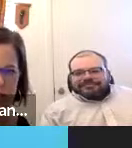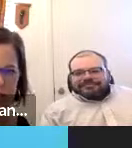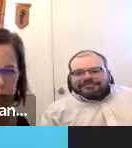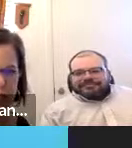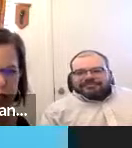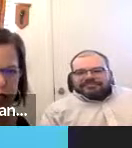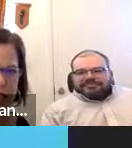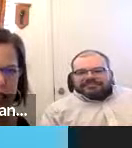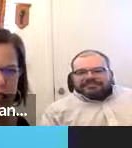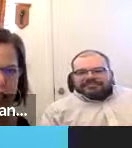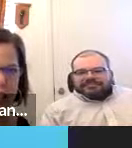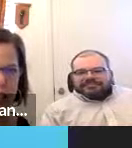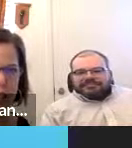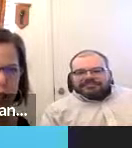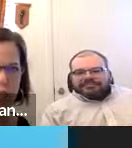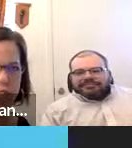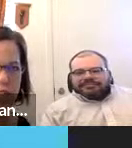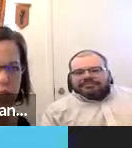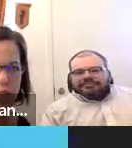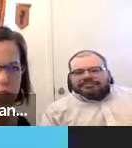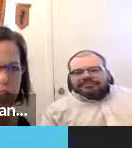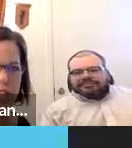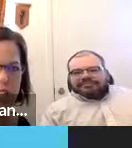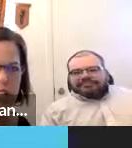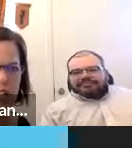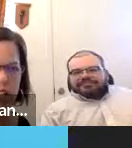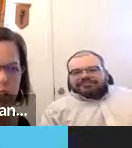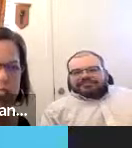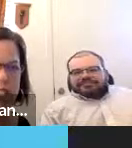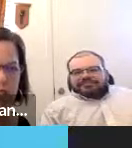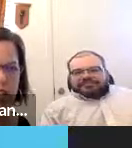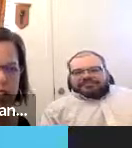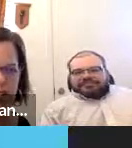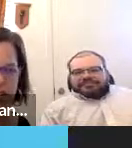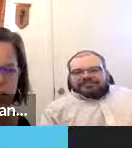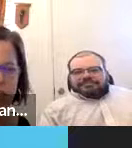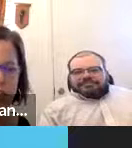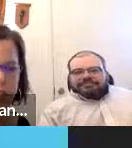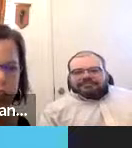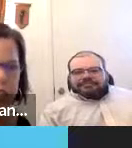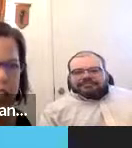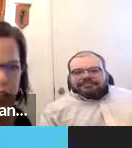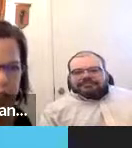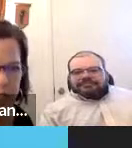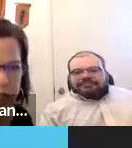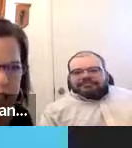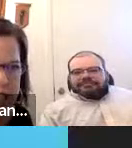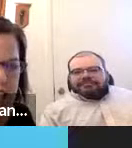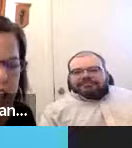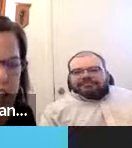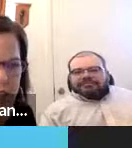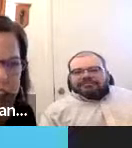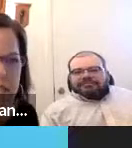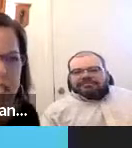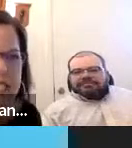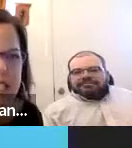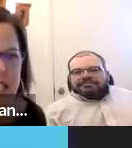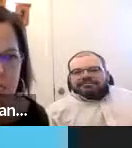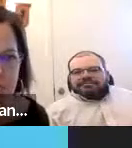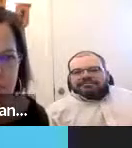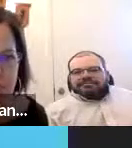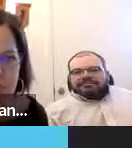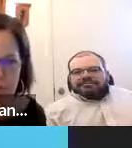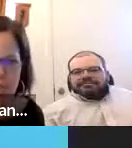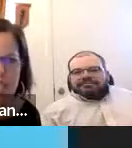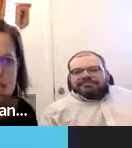physical independence. When we got pregnant with Hazel and found out she was going to be average size, I was amazed at the